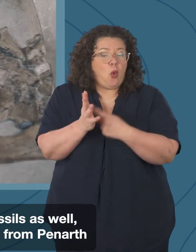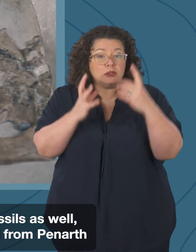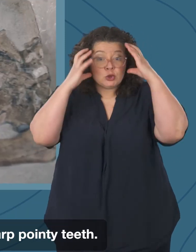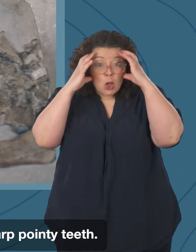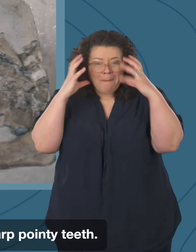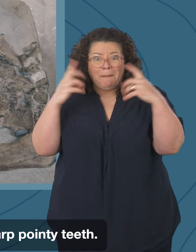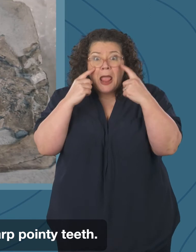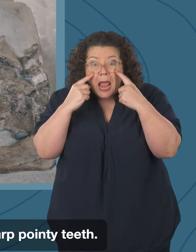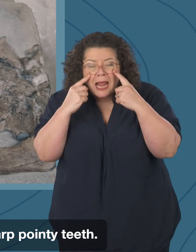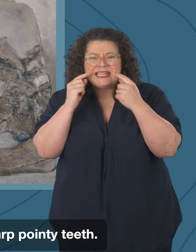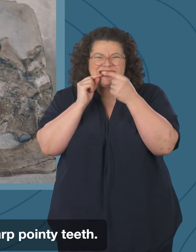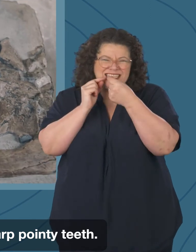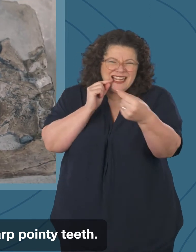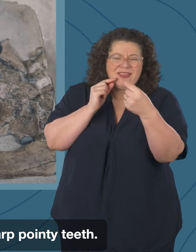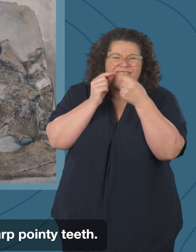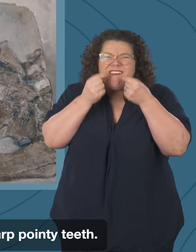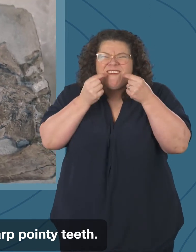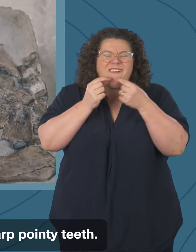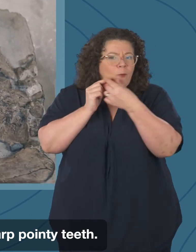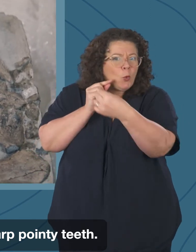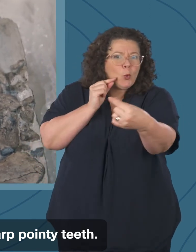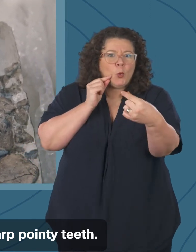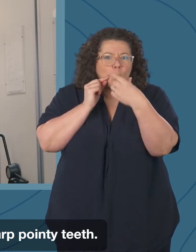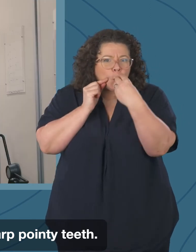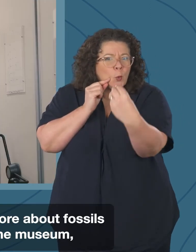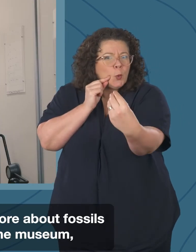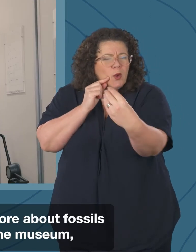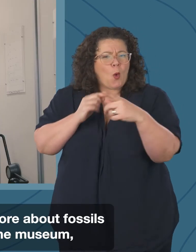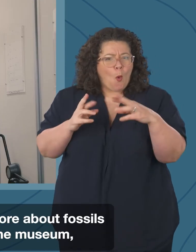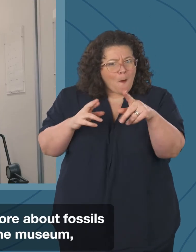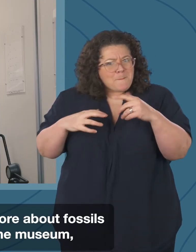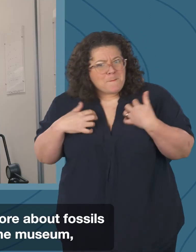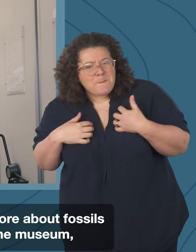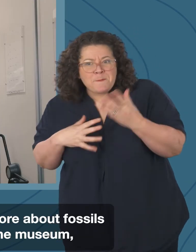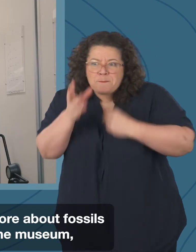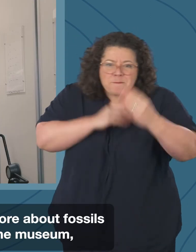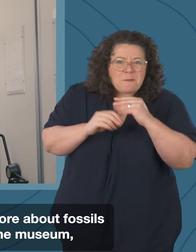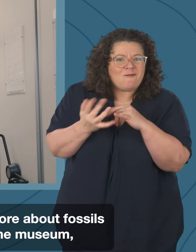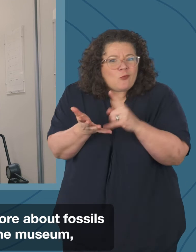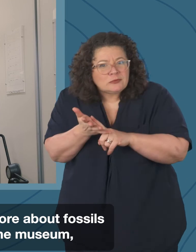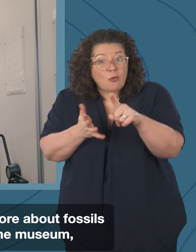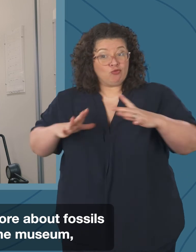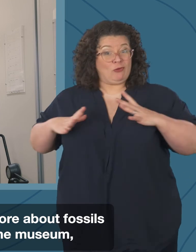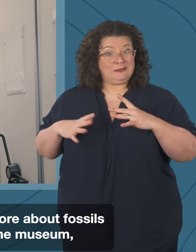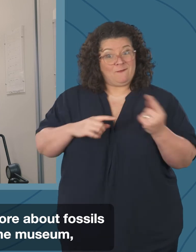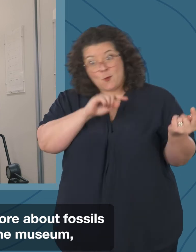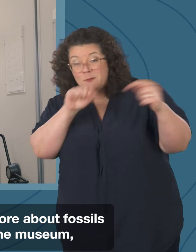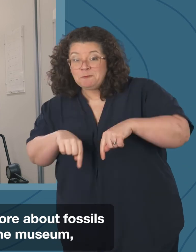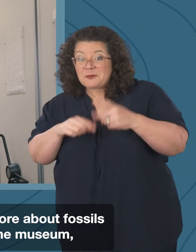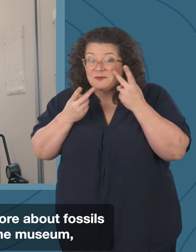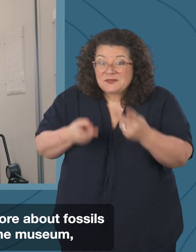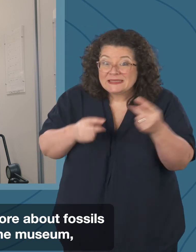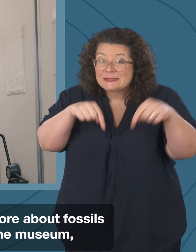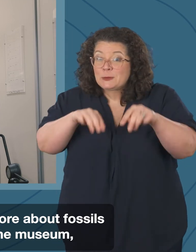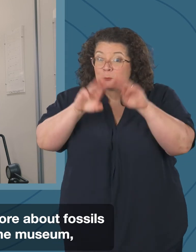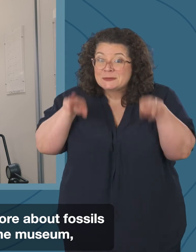skull from Penarth with its big eyes and lots of sharp pointy teeth. Hopefully, you've learned a lot more about fossils, ready for your